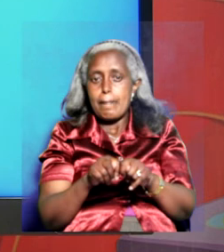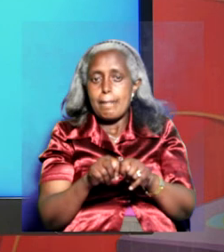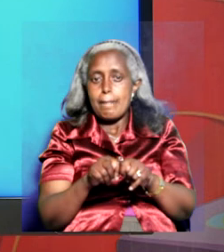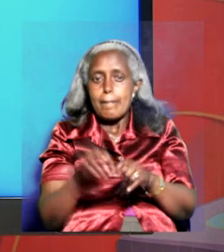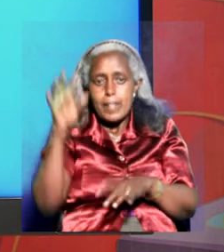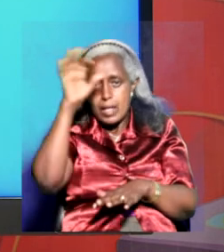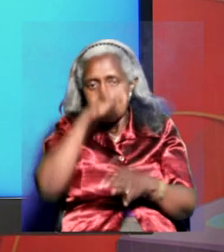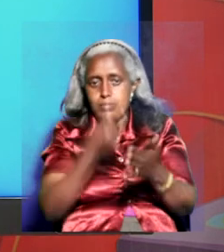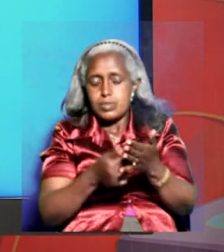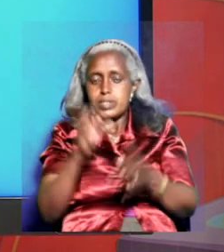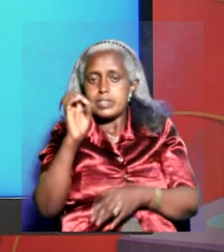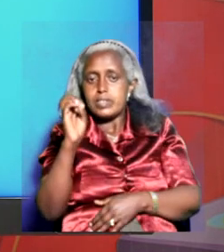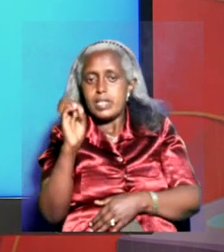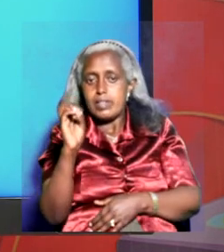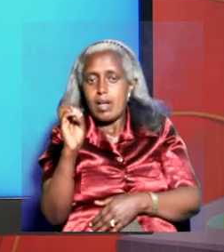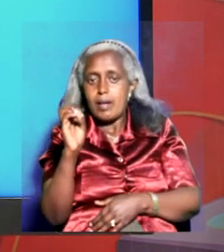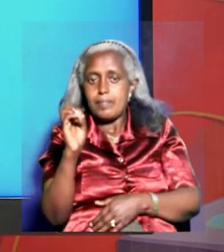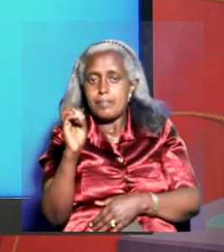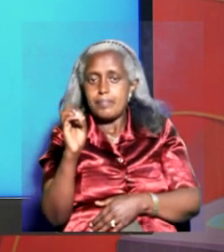assume this is theta.